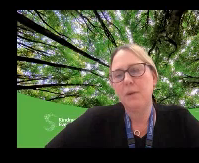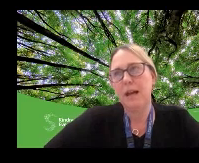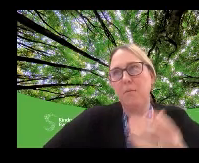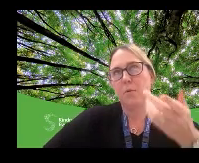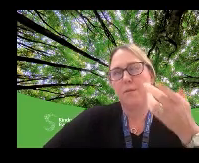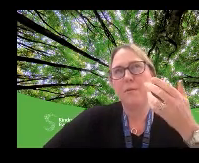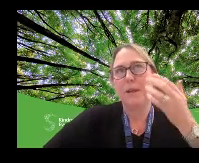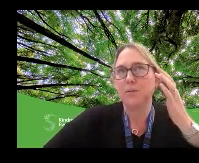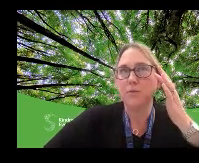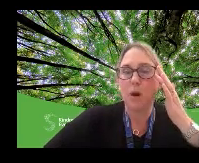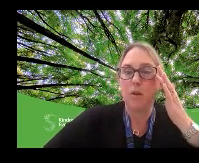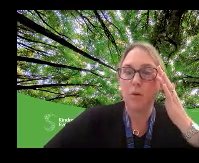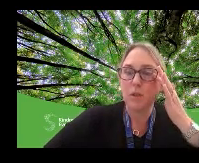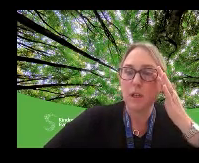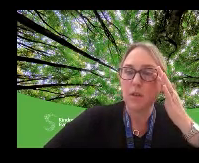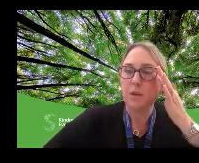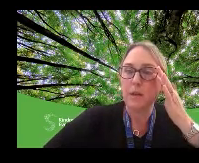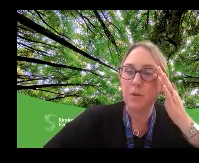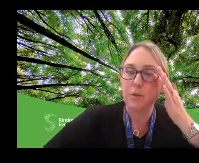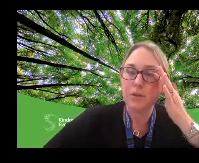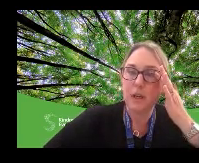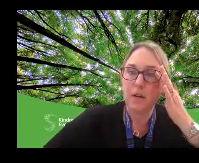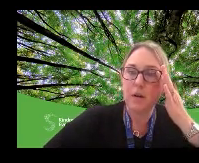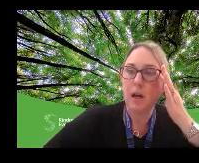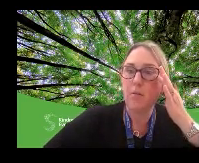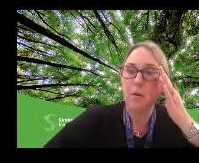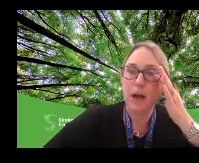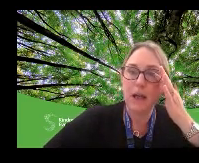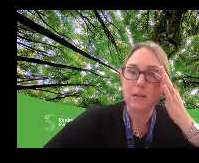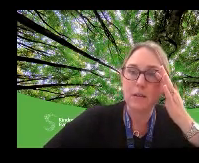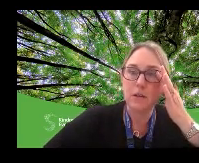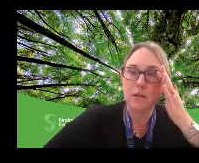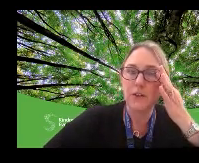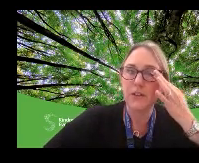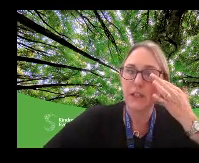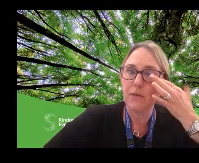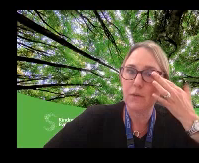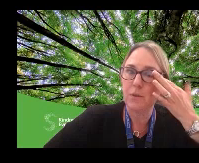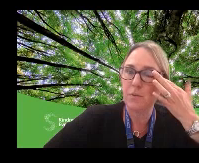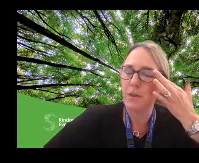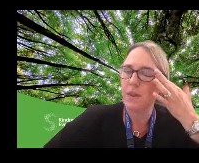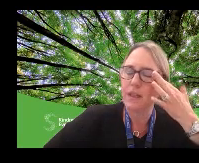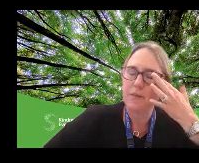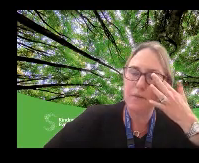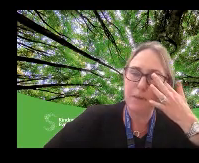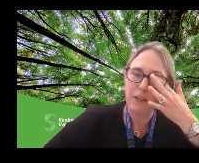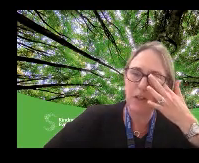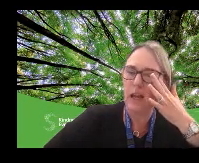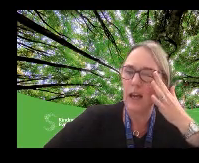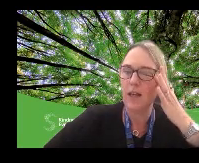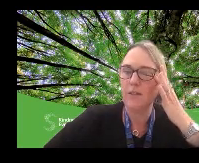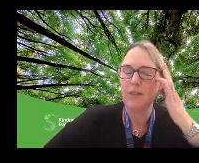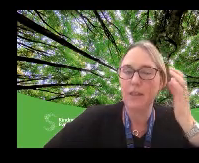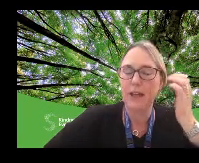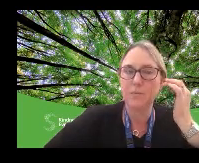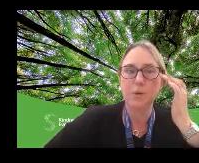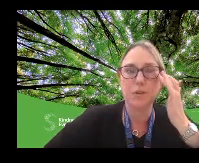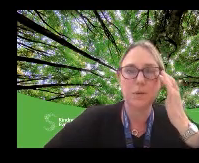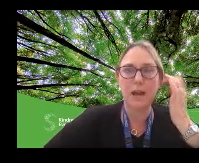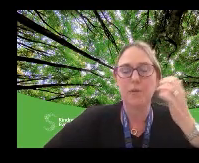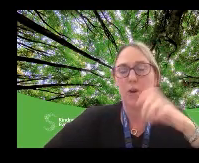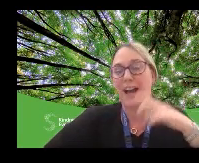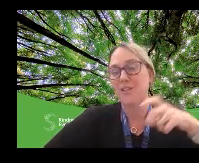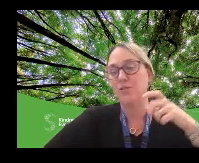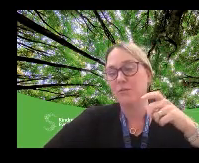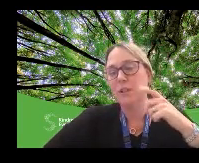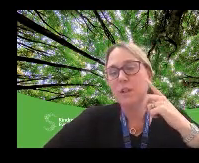there we get more information from our older young people. So and lots of our sixth formers will put the information in there, and that's a